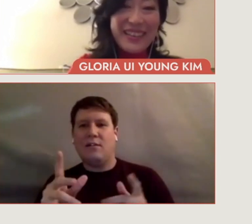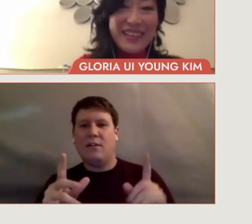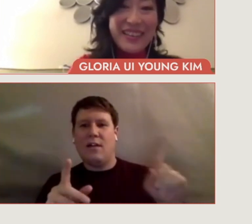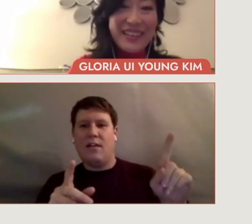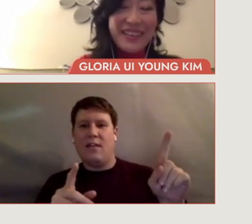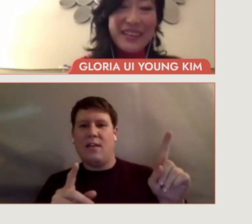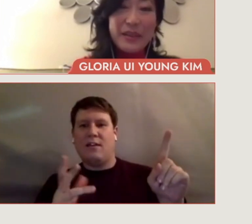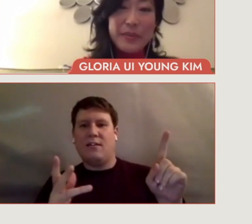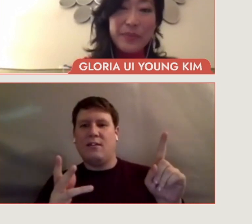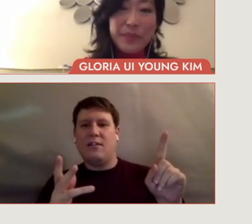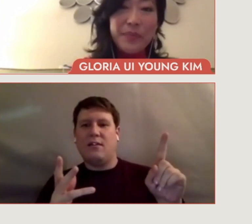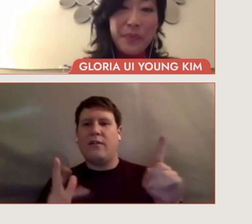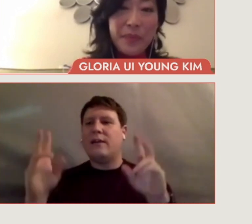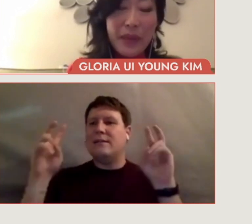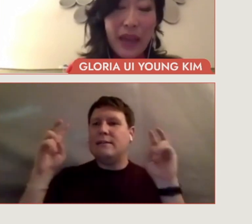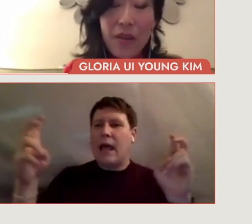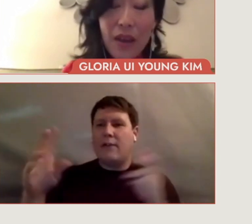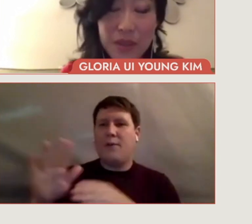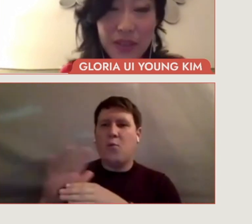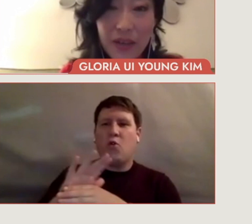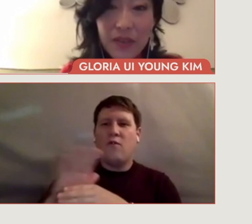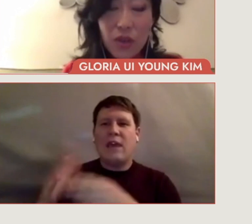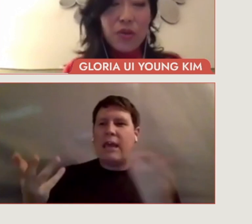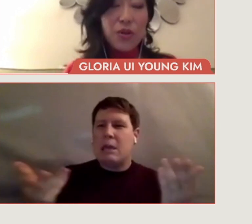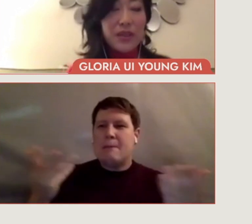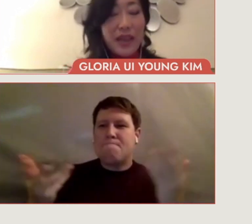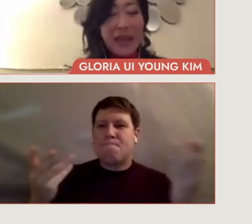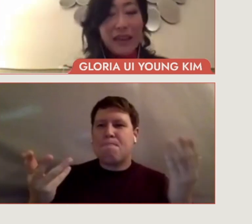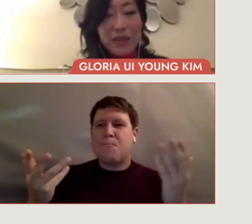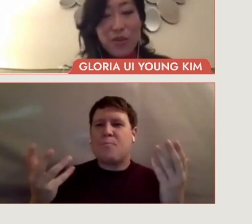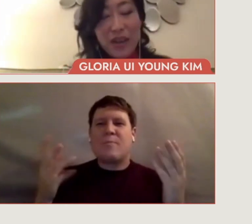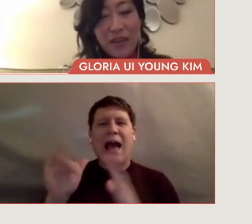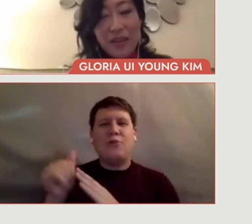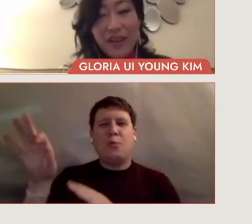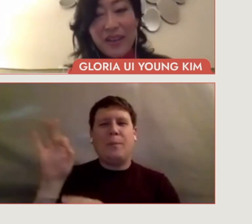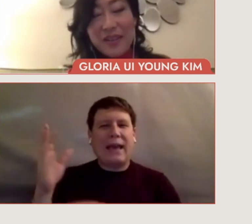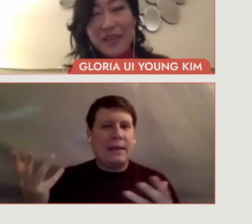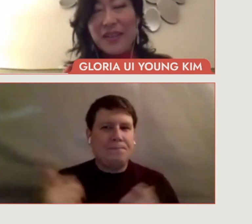how was the title of the film chosen? How was the title chosen? Yeah, so